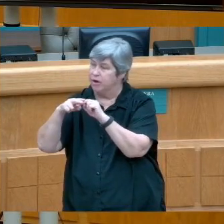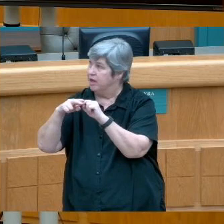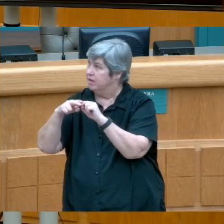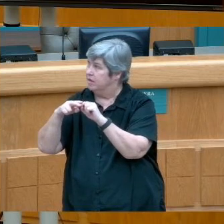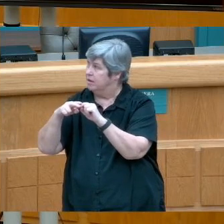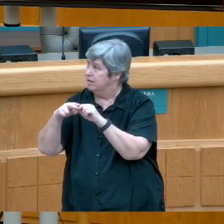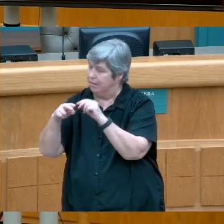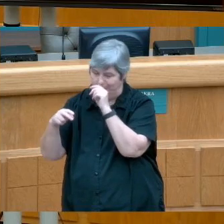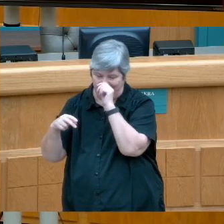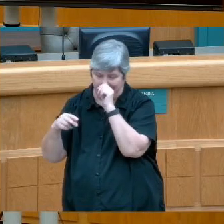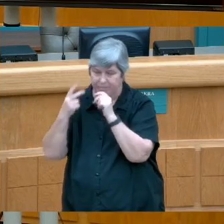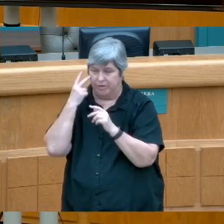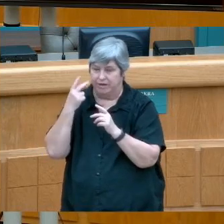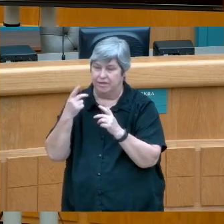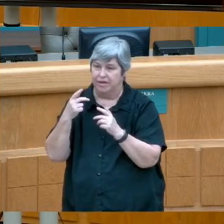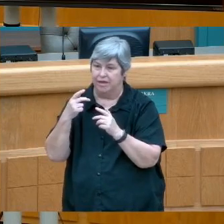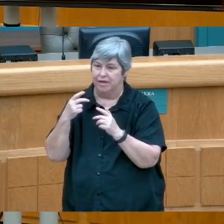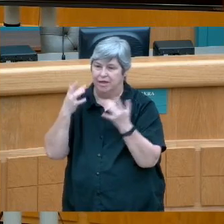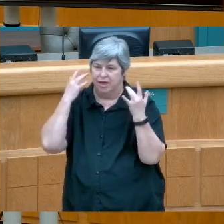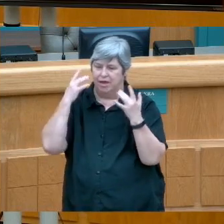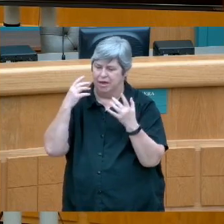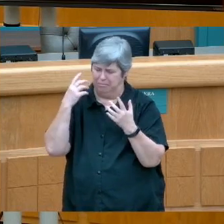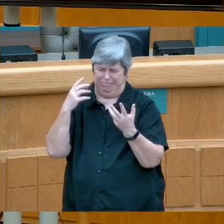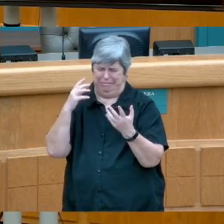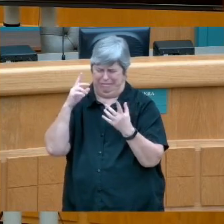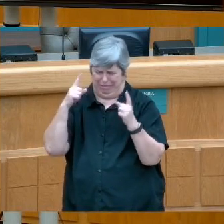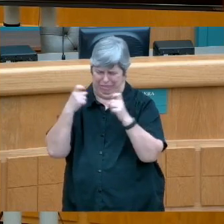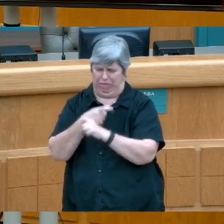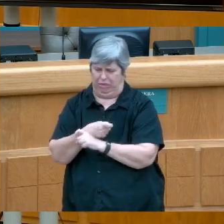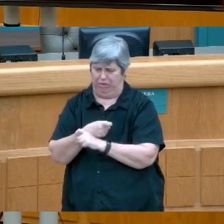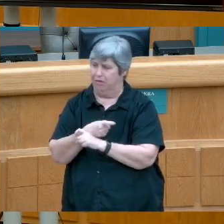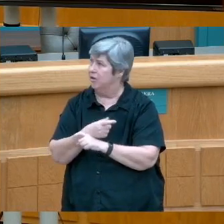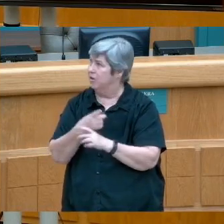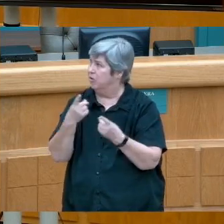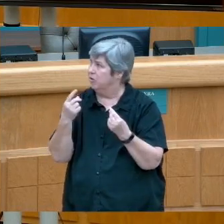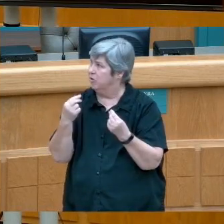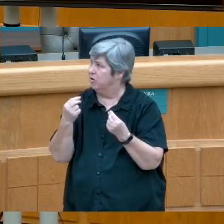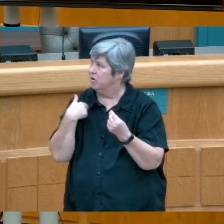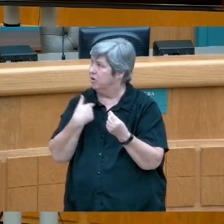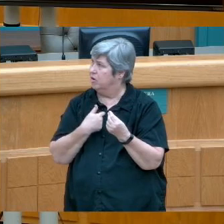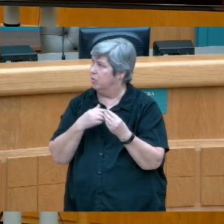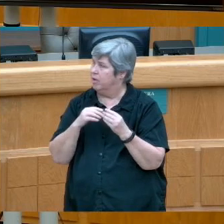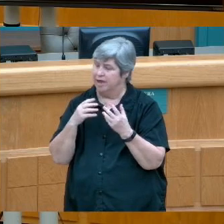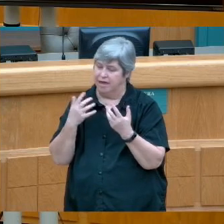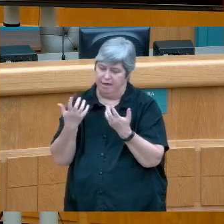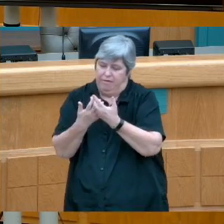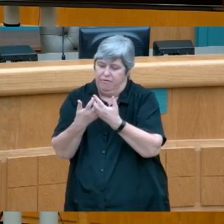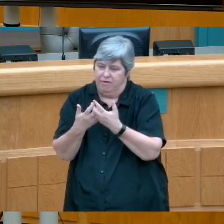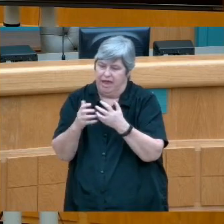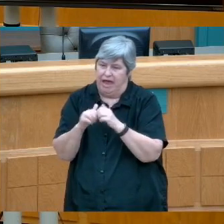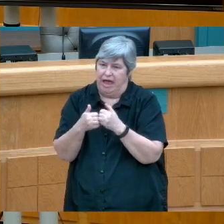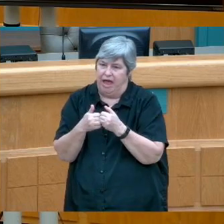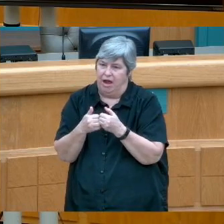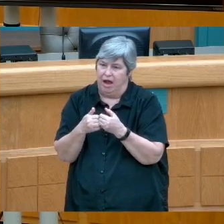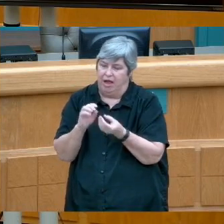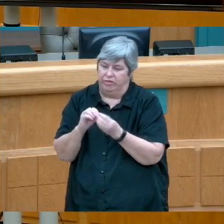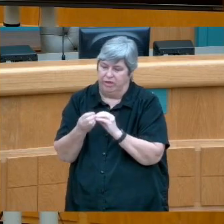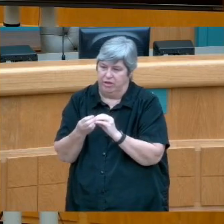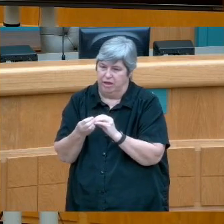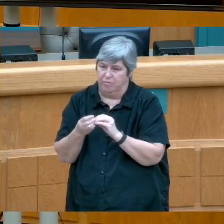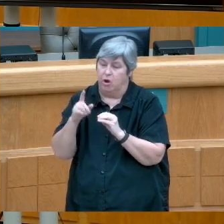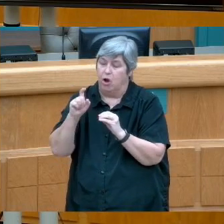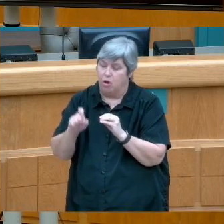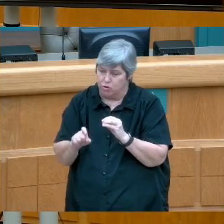cases. You can see it's very noisy when you look at that, and what we did was we fit a model of how the number of cases